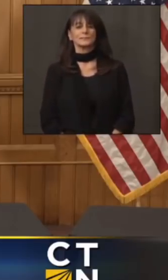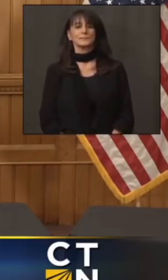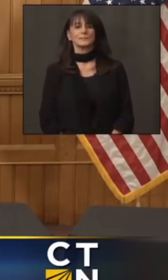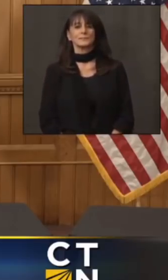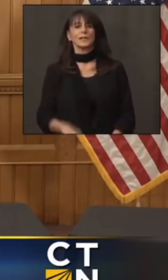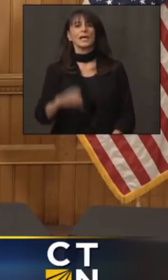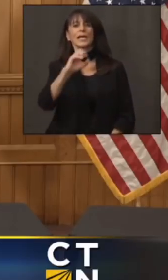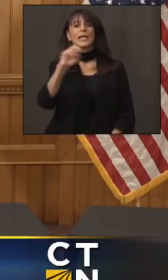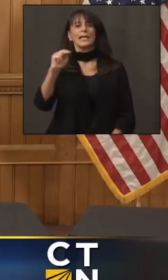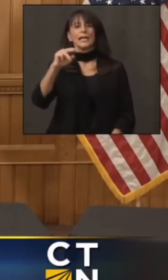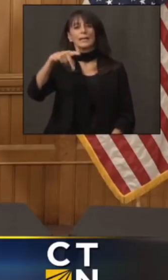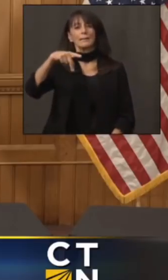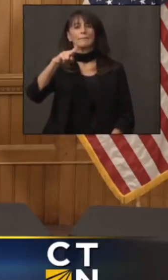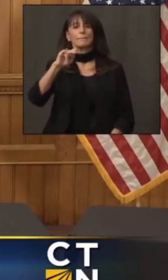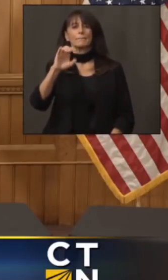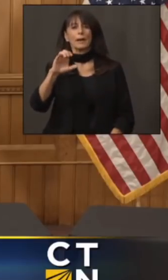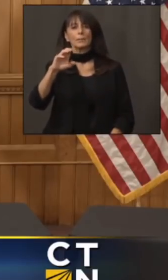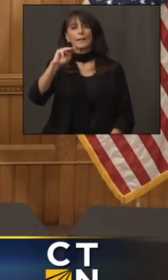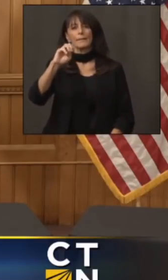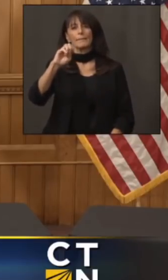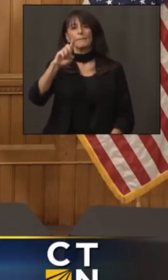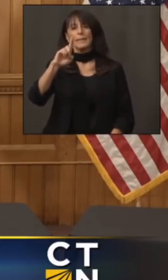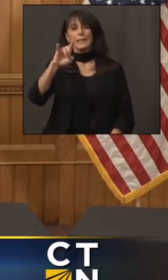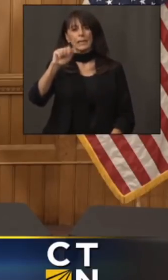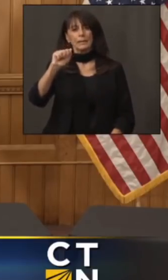Connecticut Public Media.